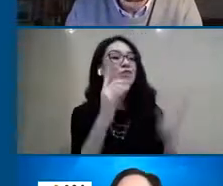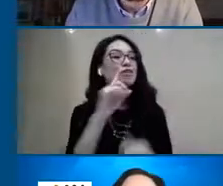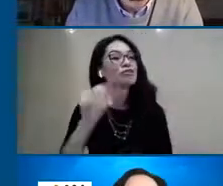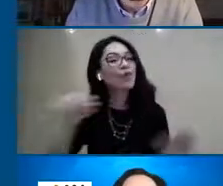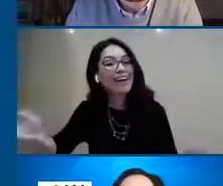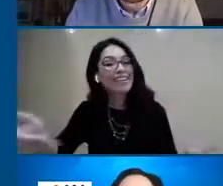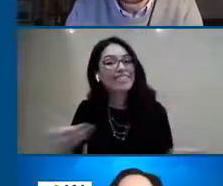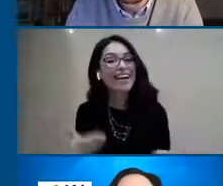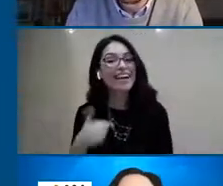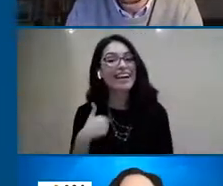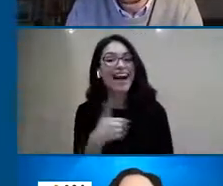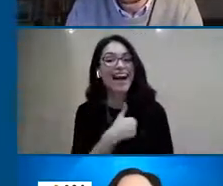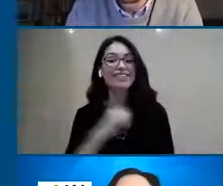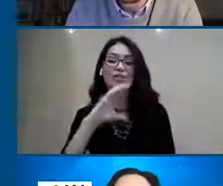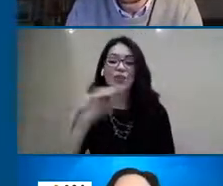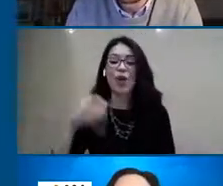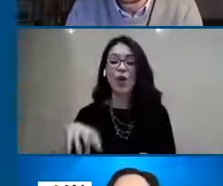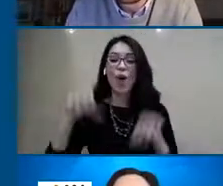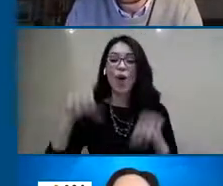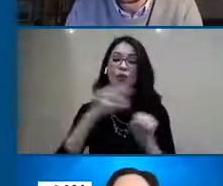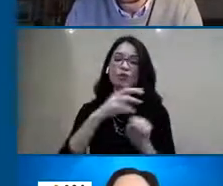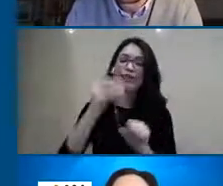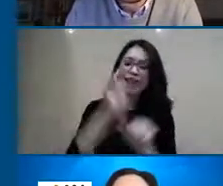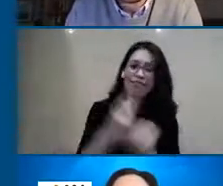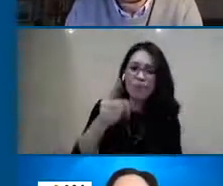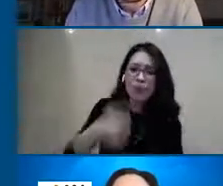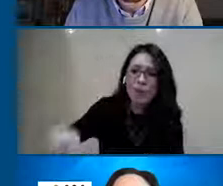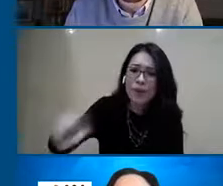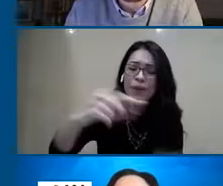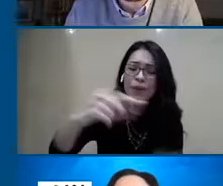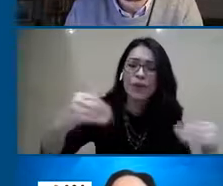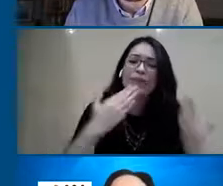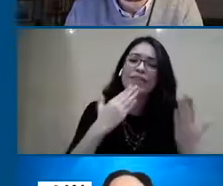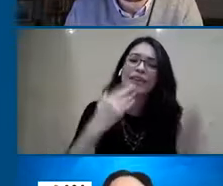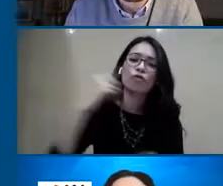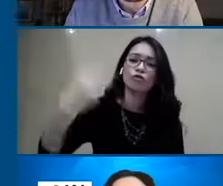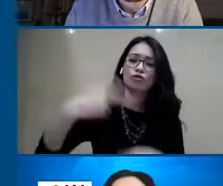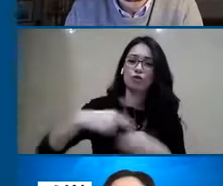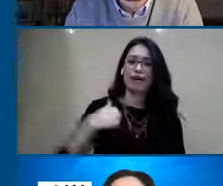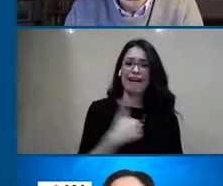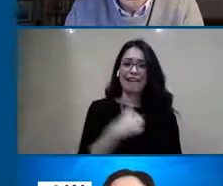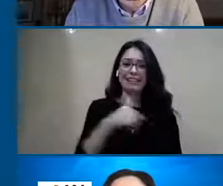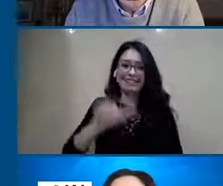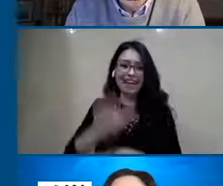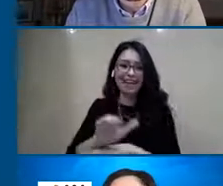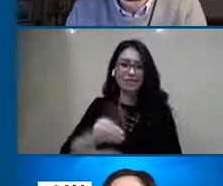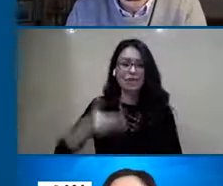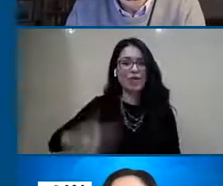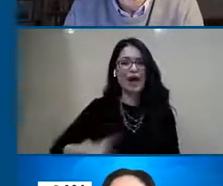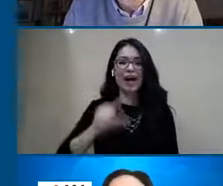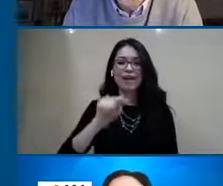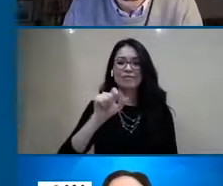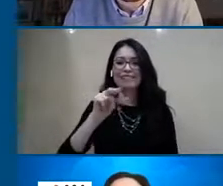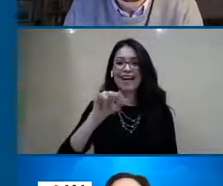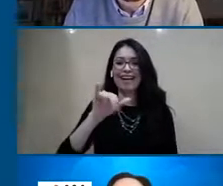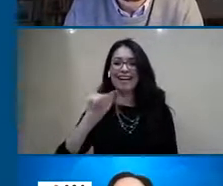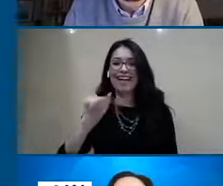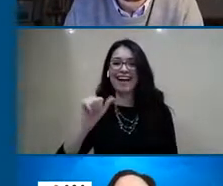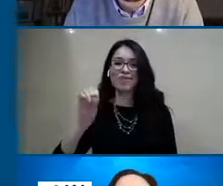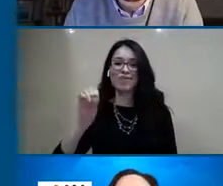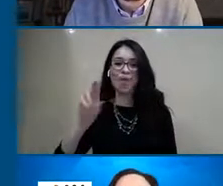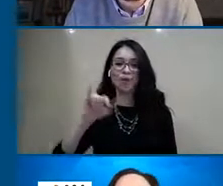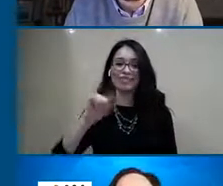thank you seriously to everyone for joining this town hall this afternoon. I'm Tanya Ortiz Franklin, your newest school board member for